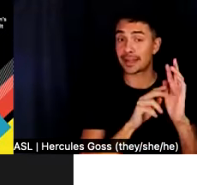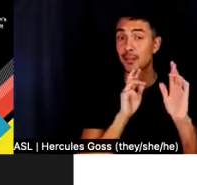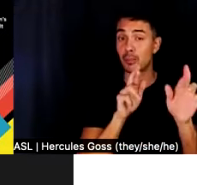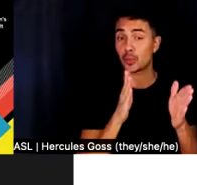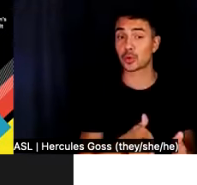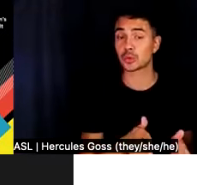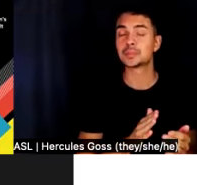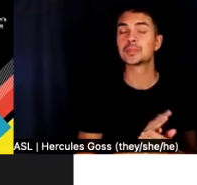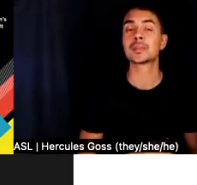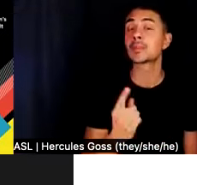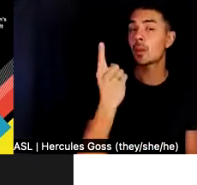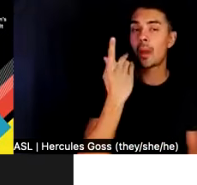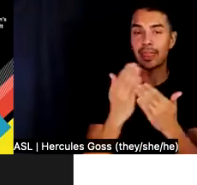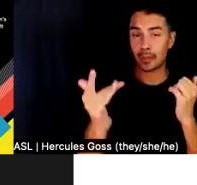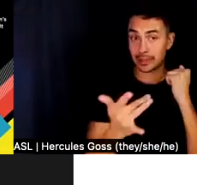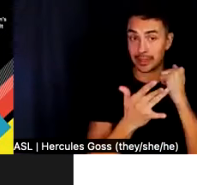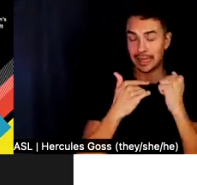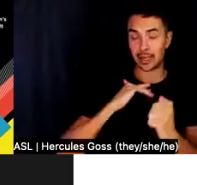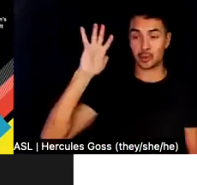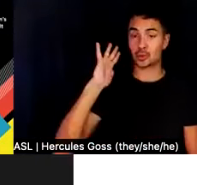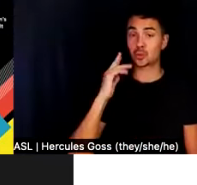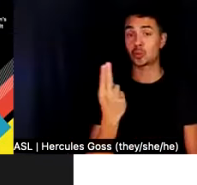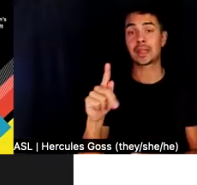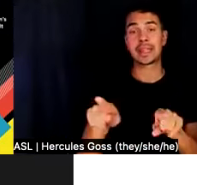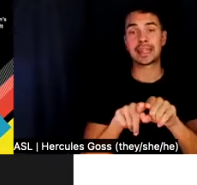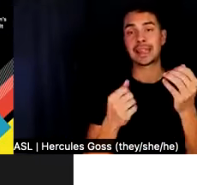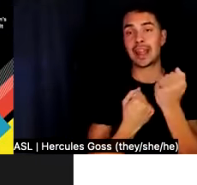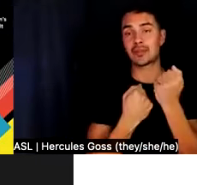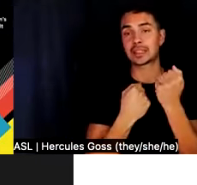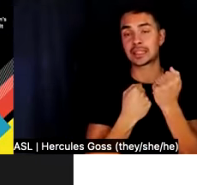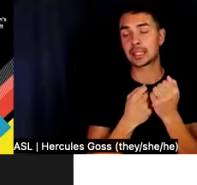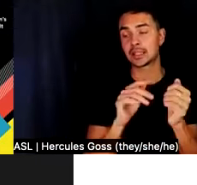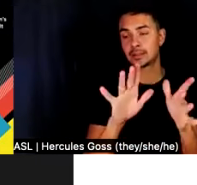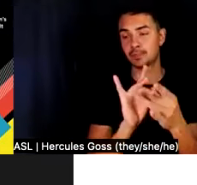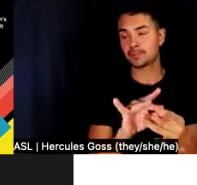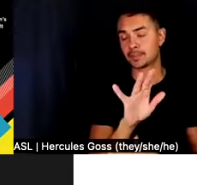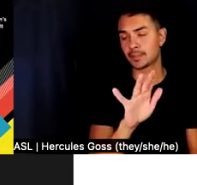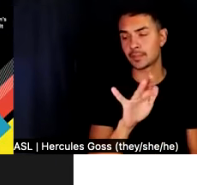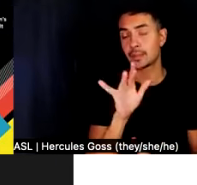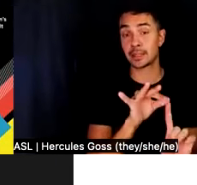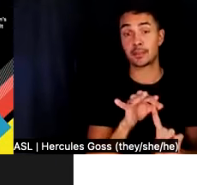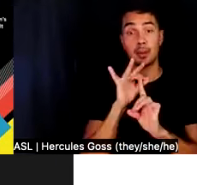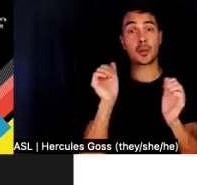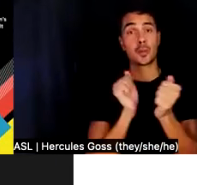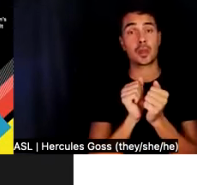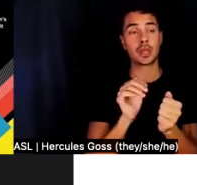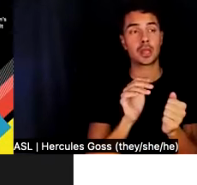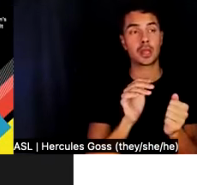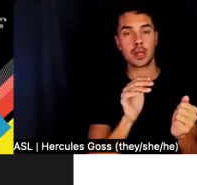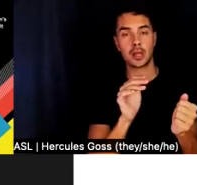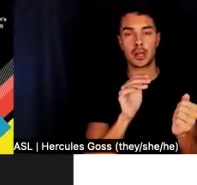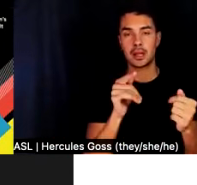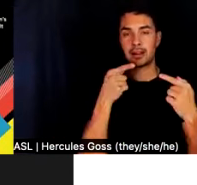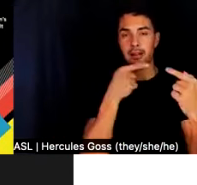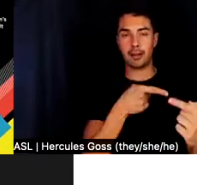one of the things or the techniques that I used to use in advocacy was, especially when we would start to have